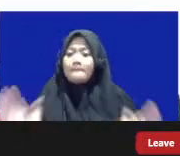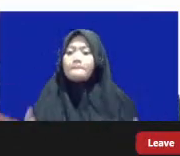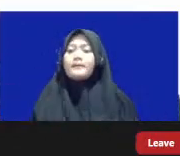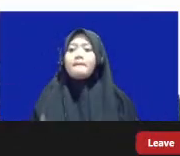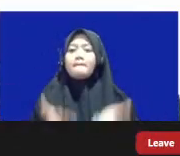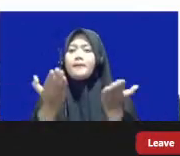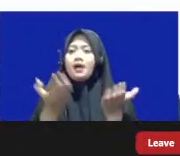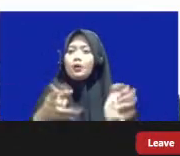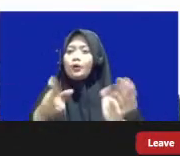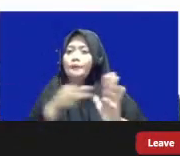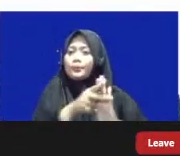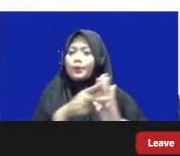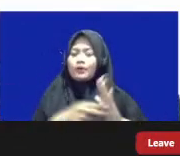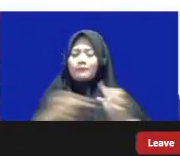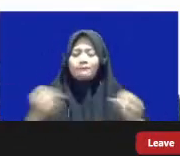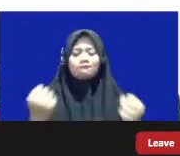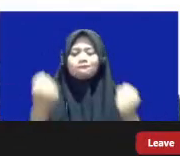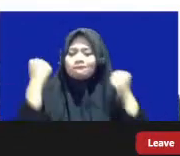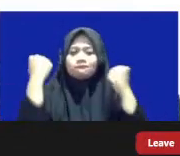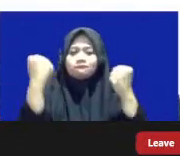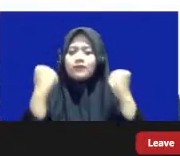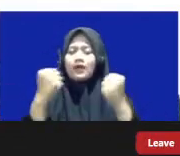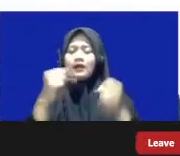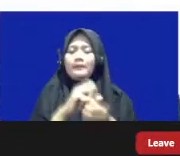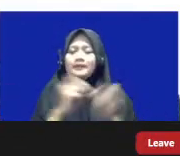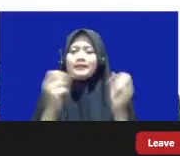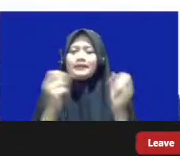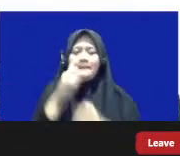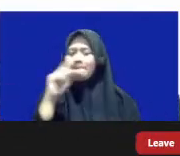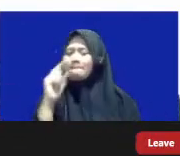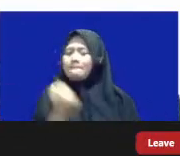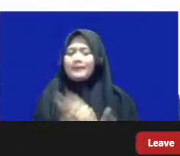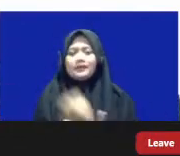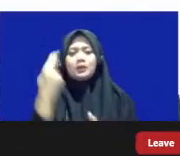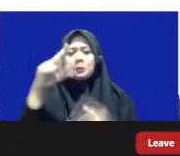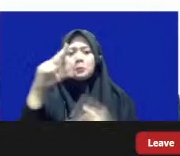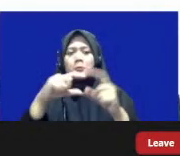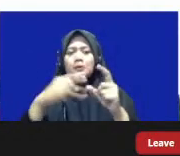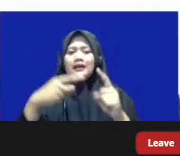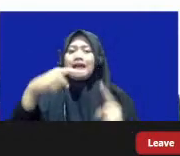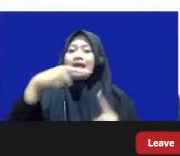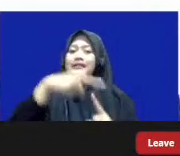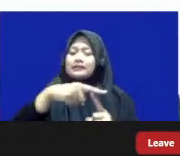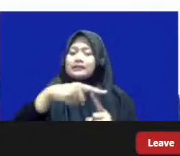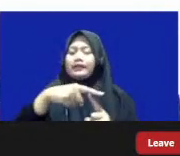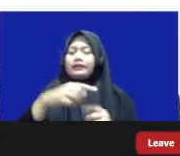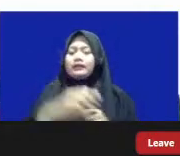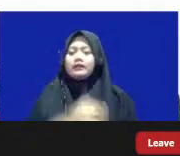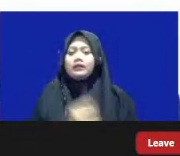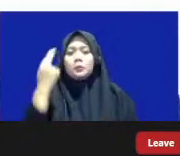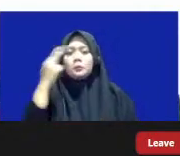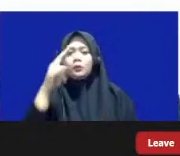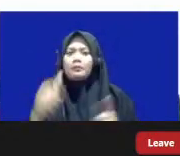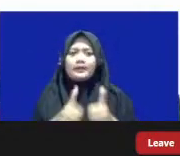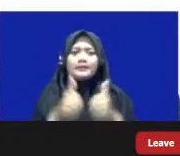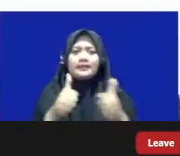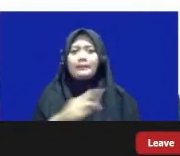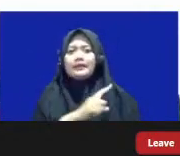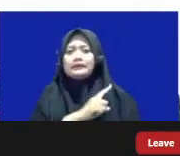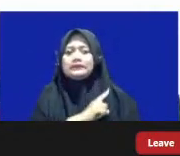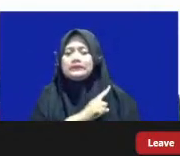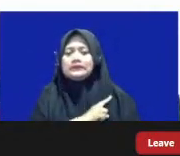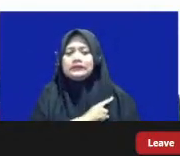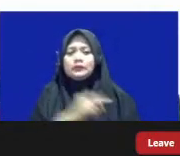assets as a measure to deal with the constant threat of natural hazards. Both